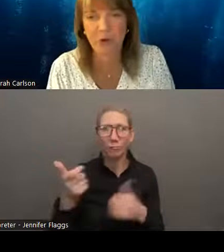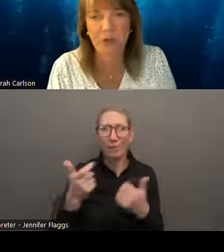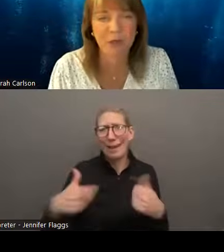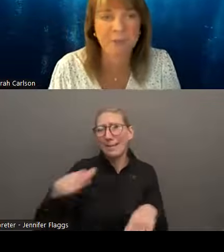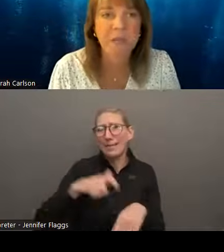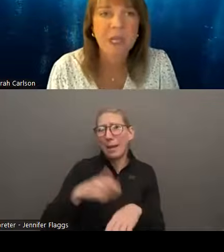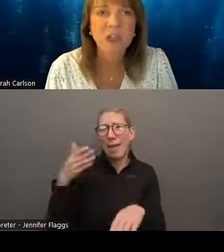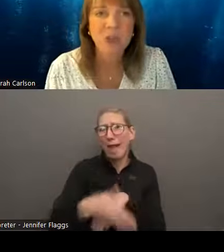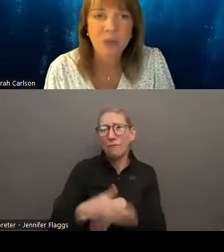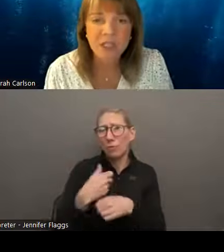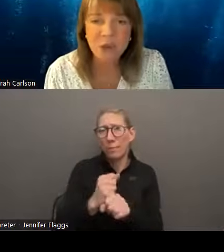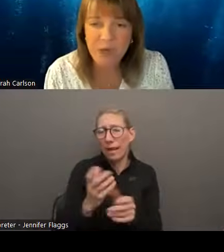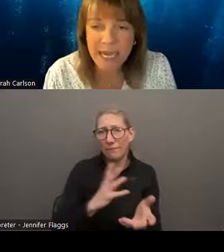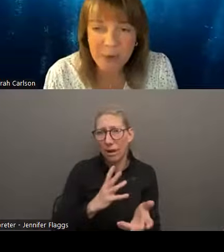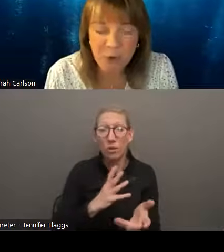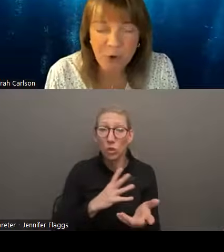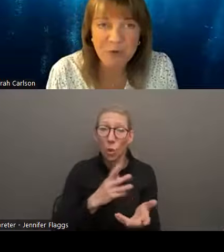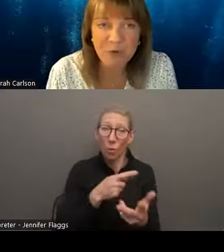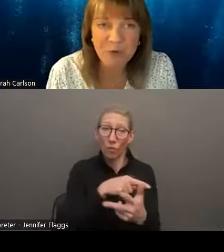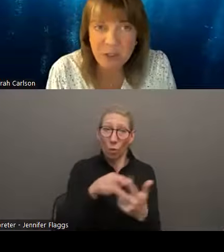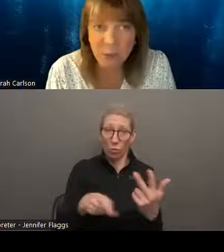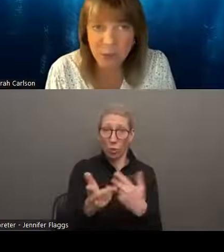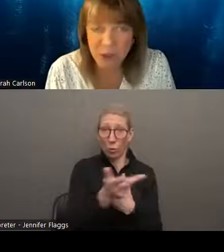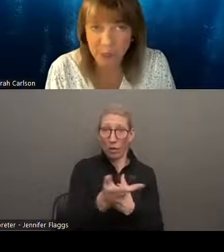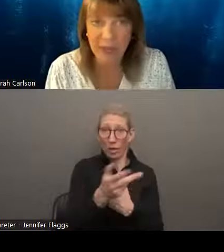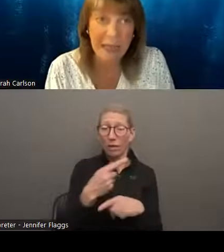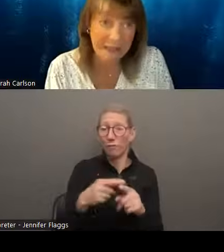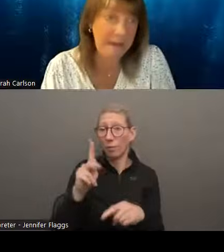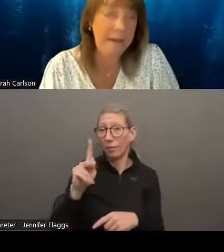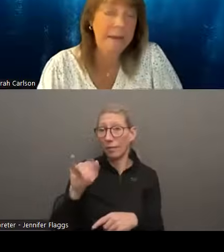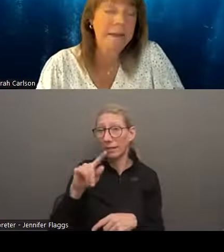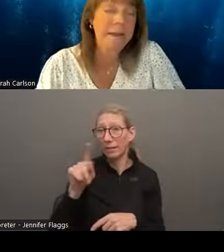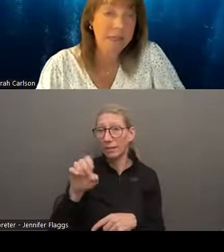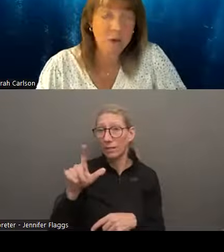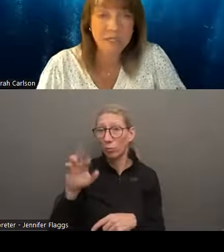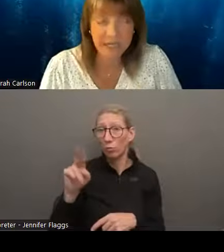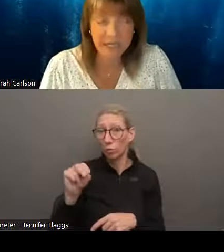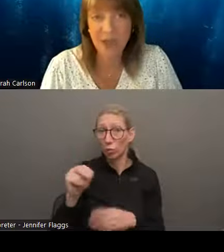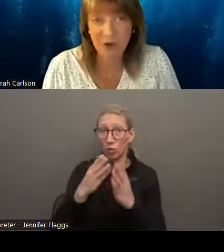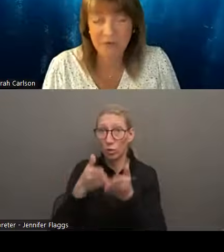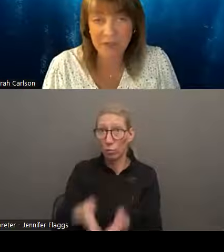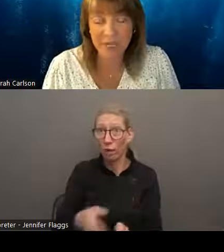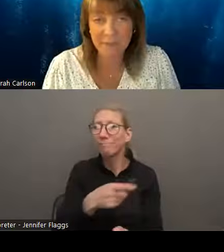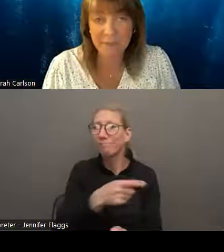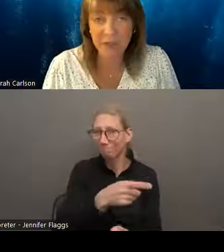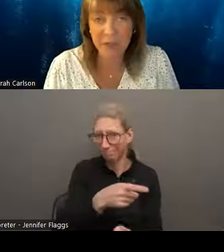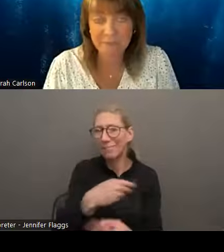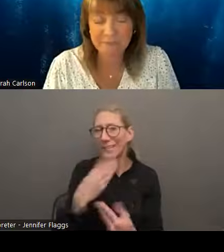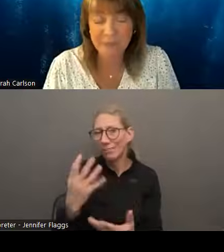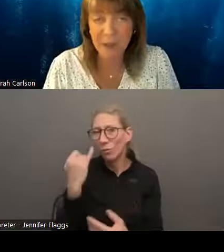their production. So these three amphoras from the Kızılburun shipwreck, I think, give you a sense of